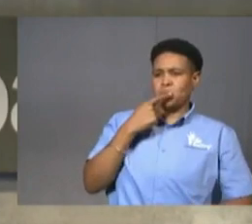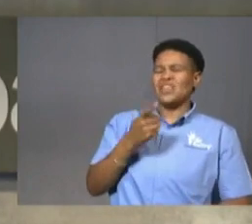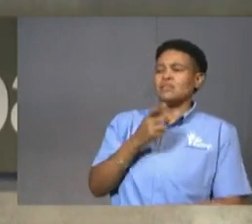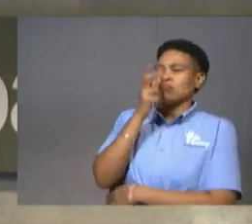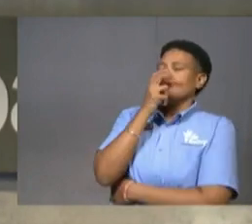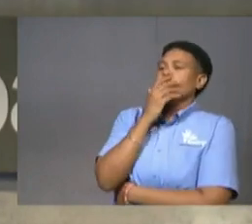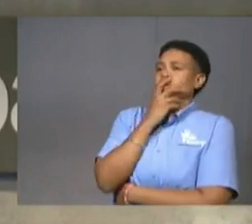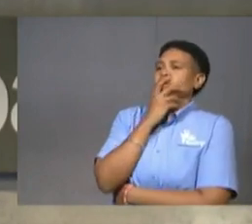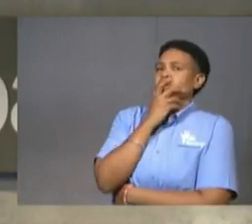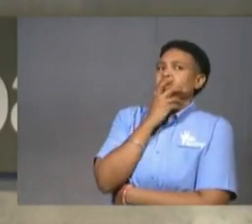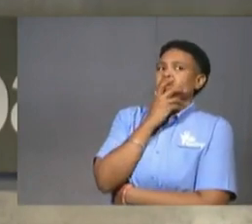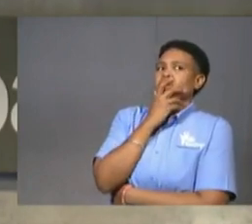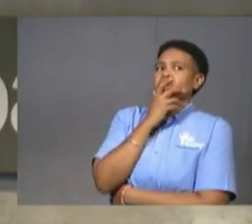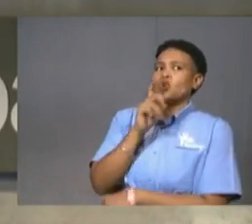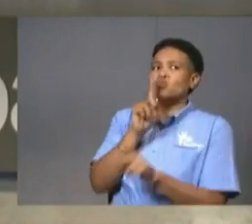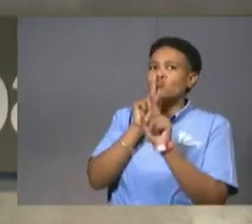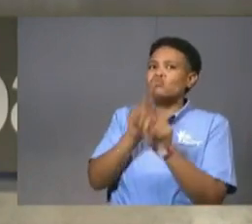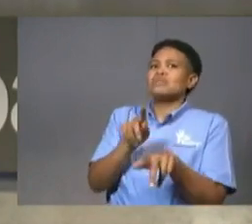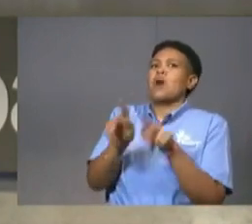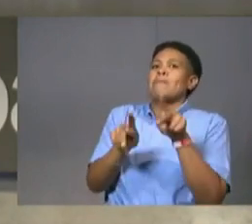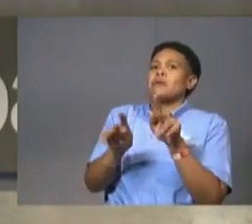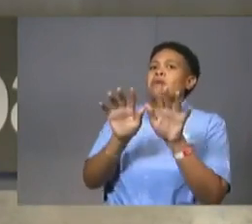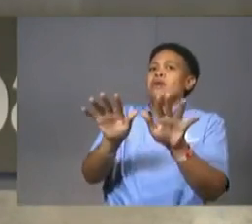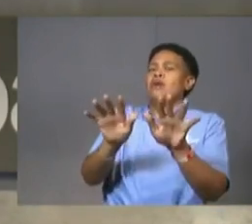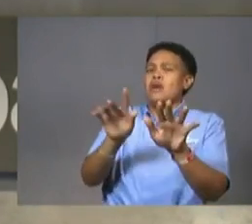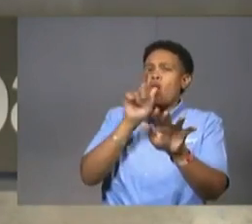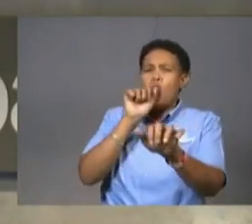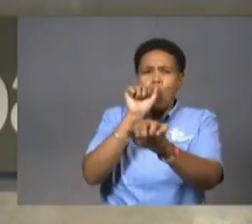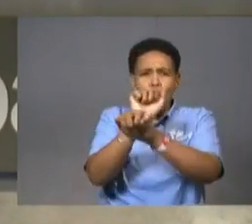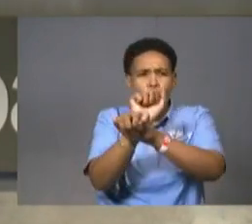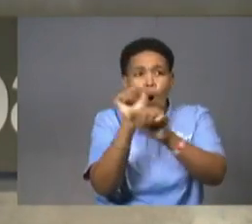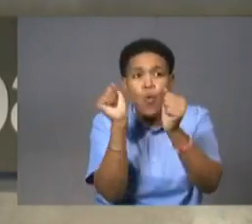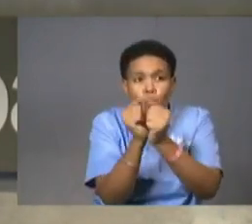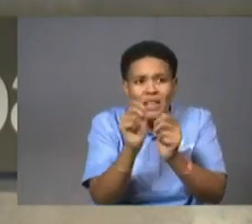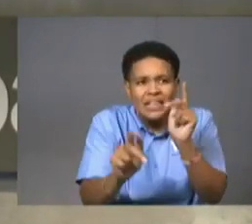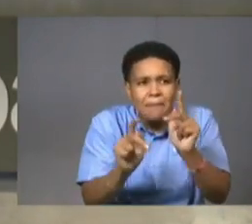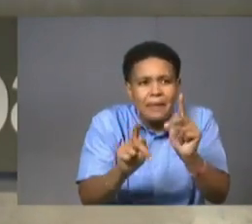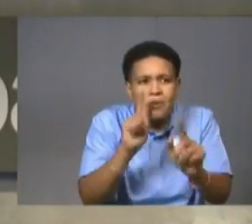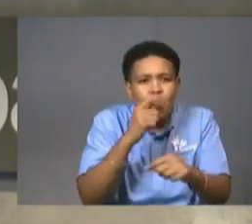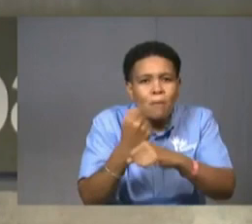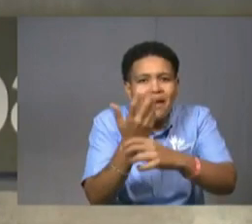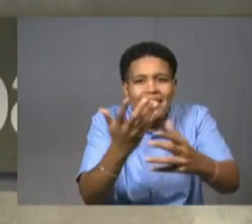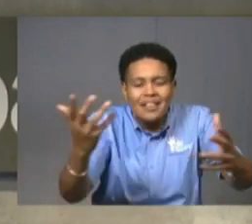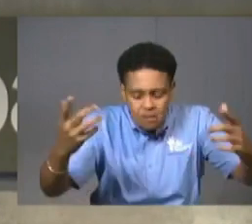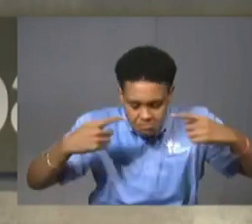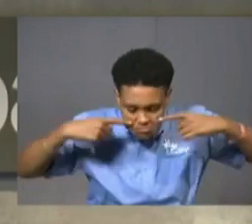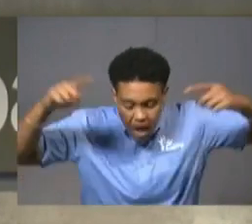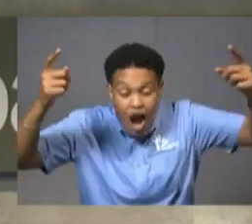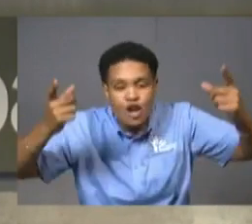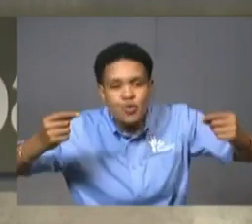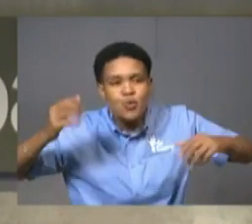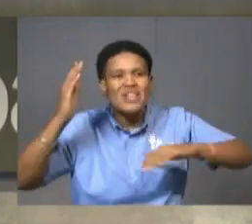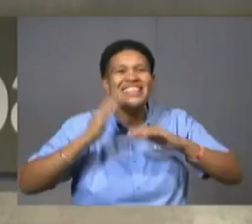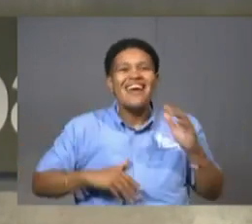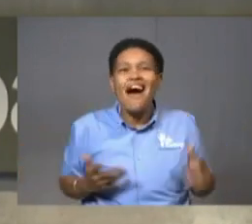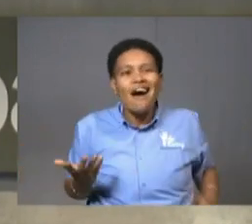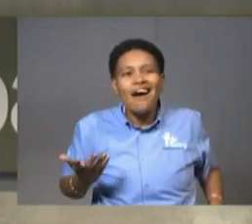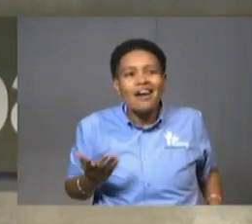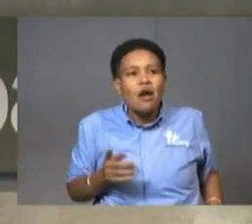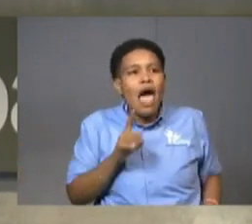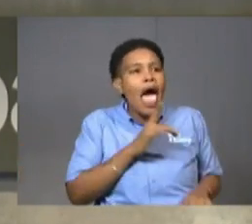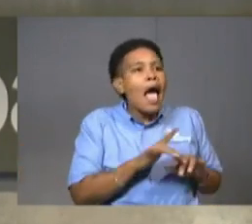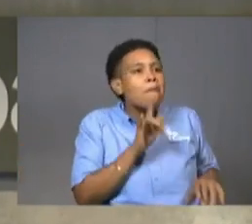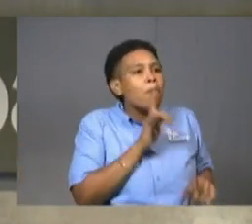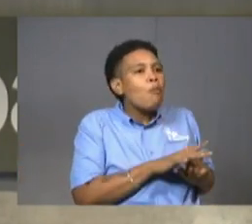that responds to the people, and that works with the people to get things done rather than make empty